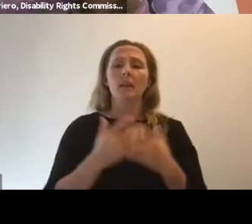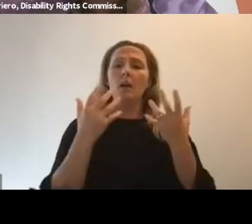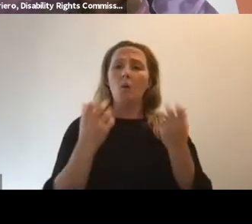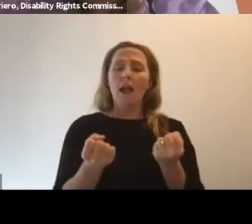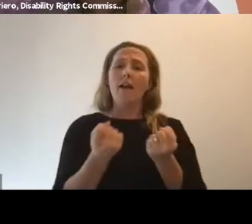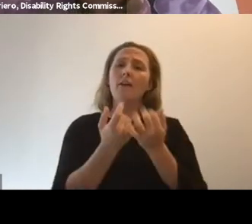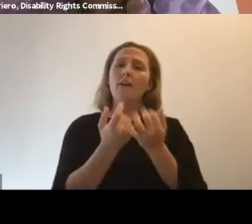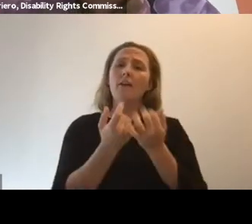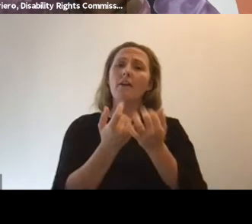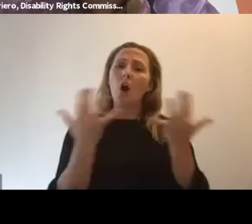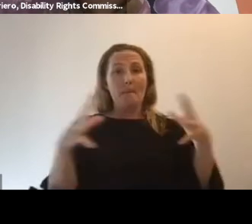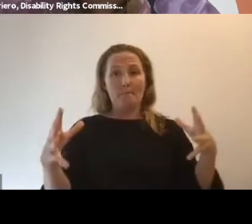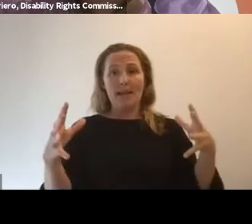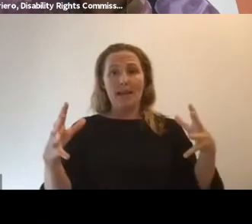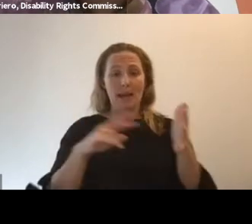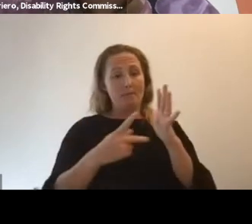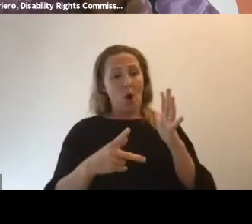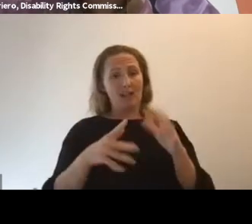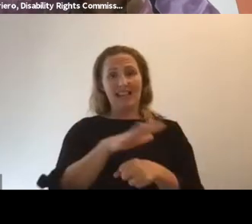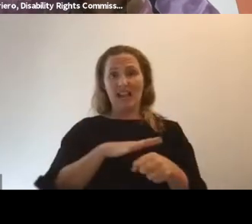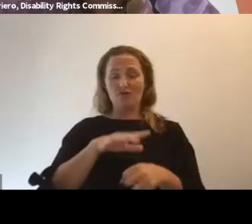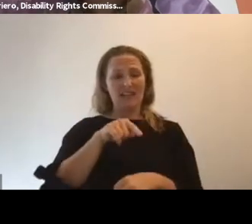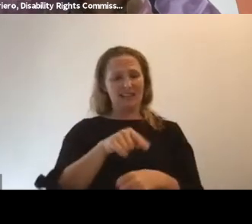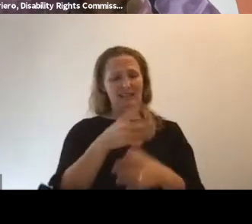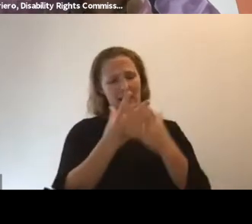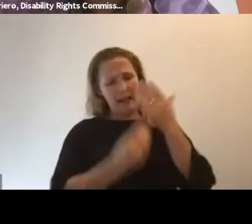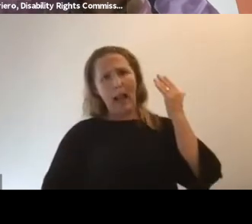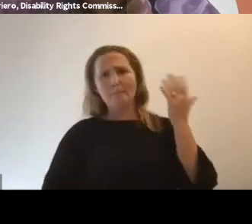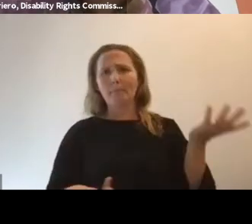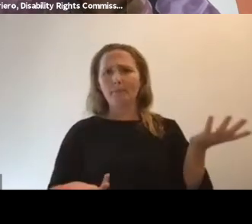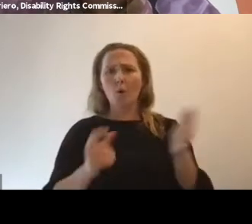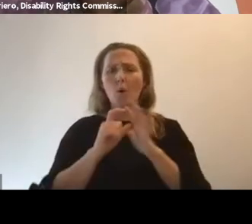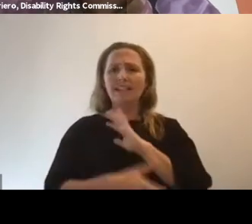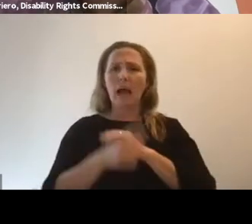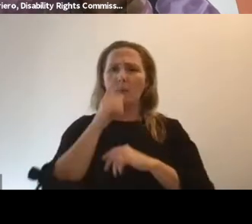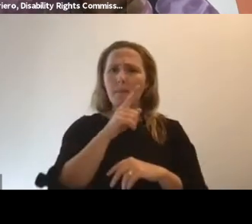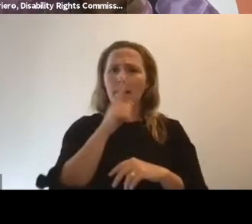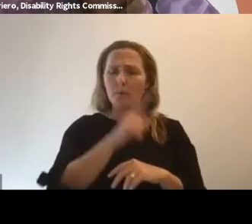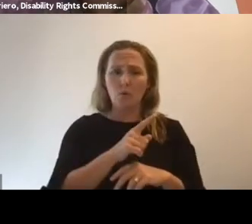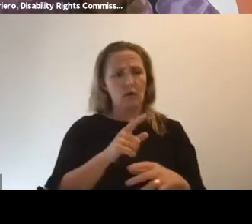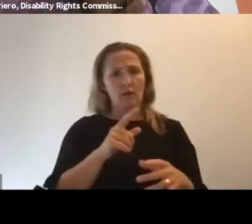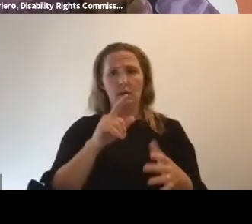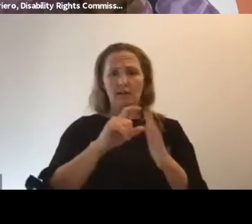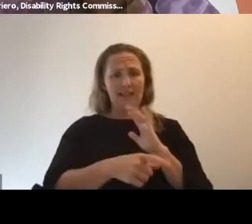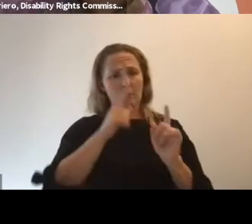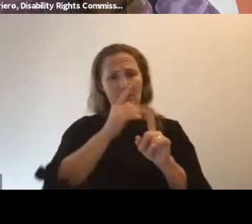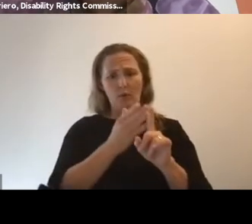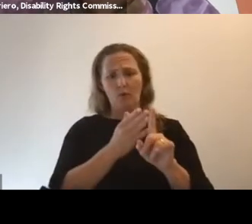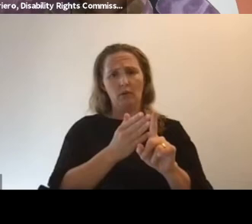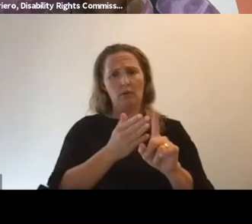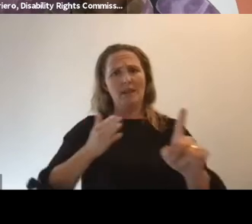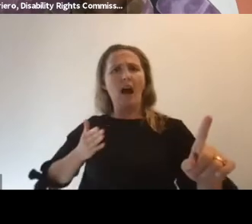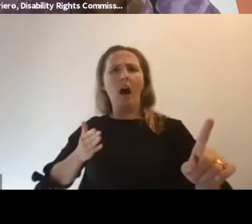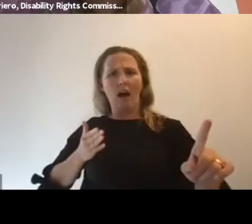areas where disabled people are falling far behind non-disabled people.